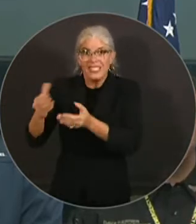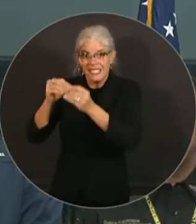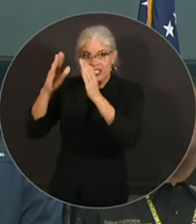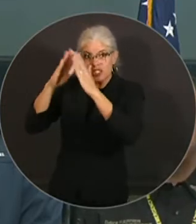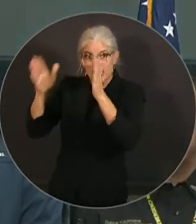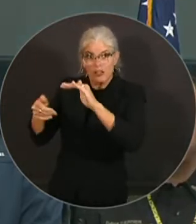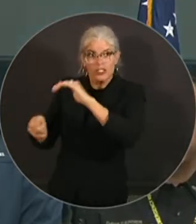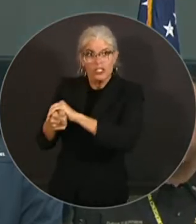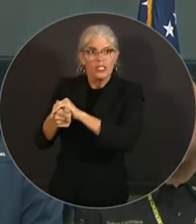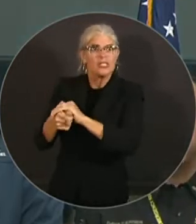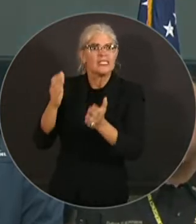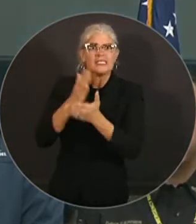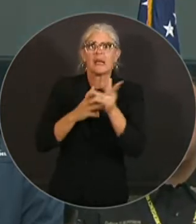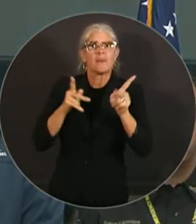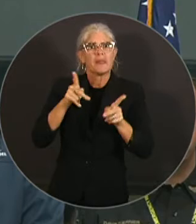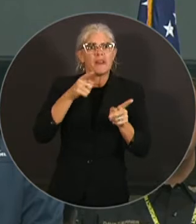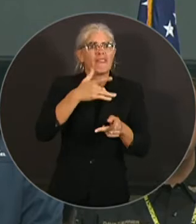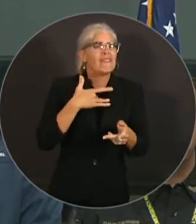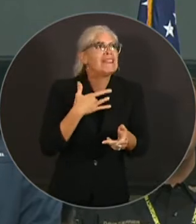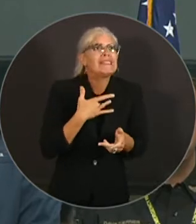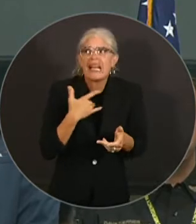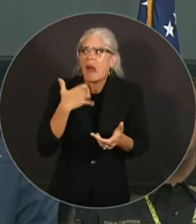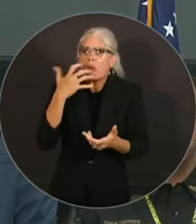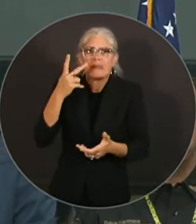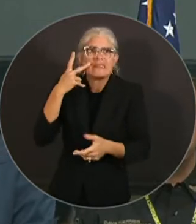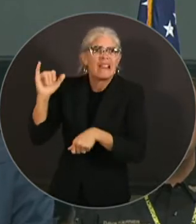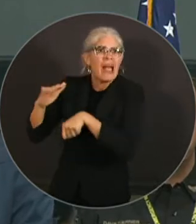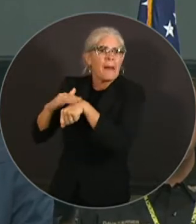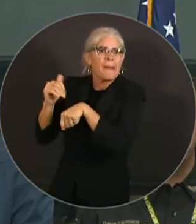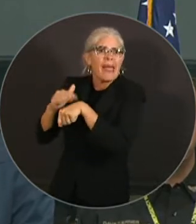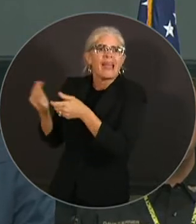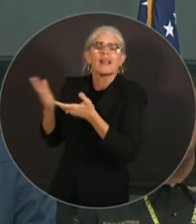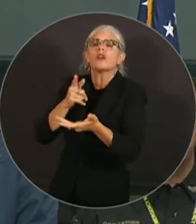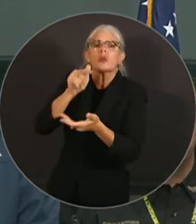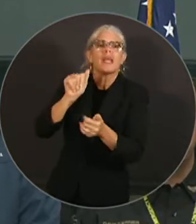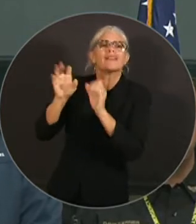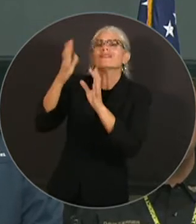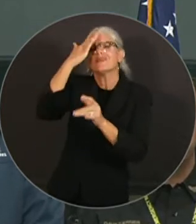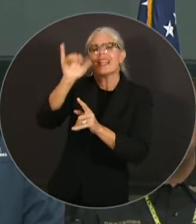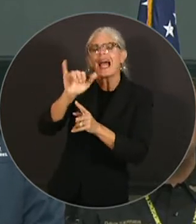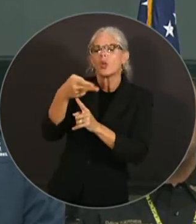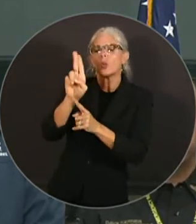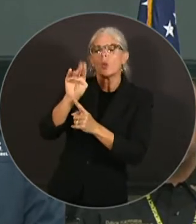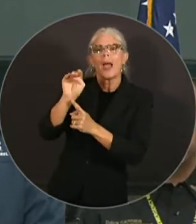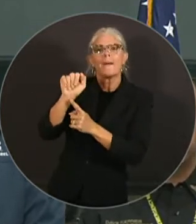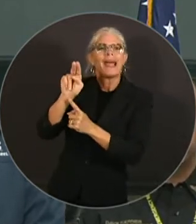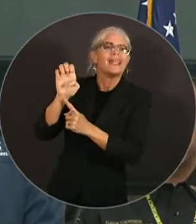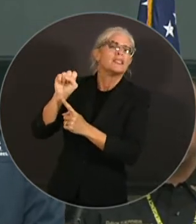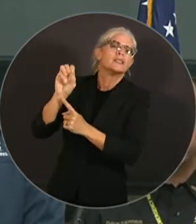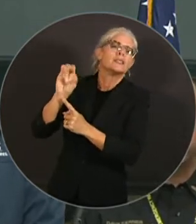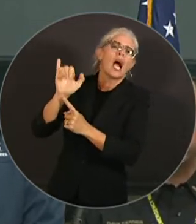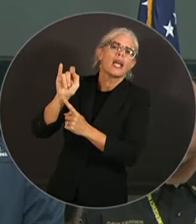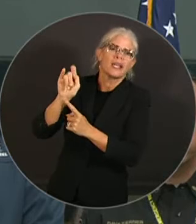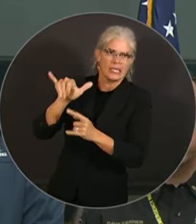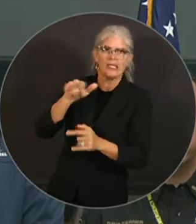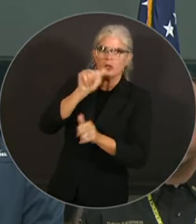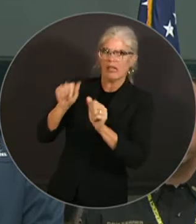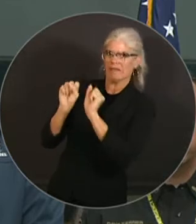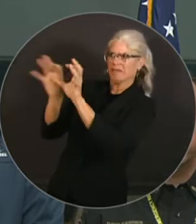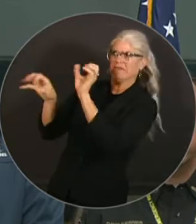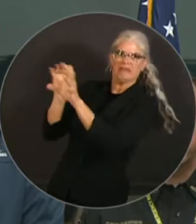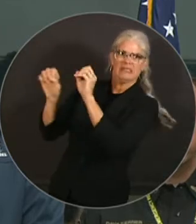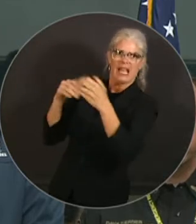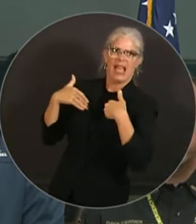in areas that are very, very dangerous. We're also delivering a 2,500-gallon water tanker to Suwannee County Animal Control